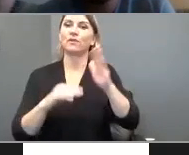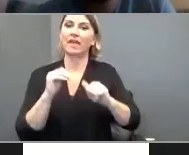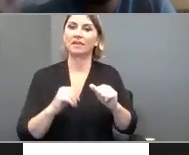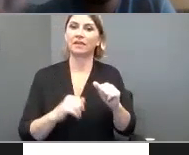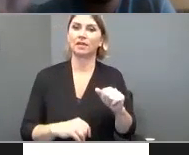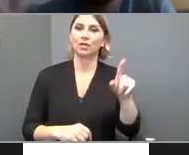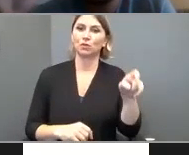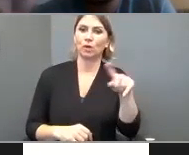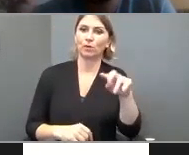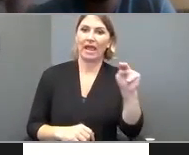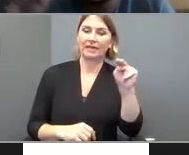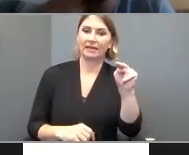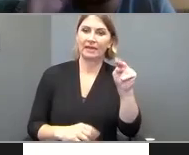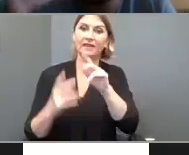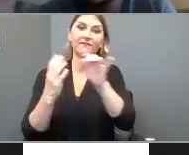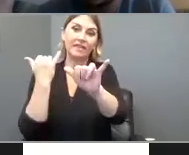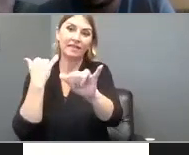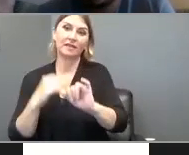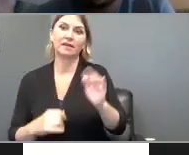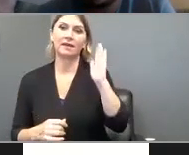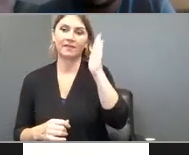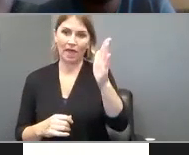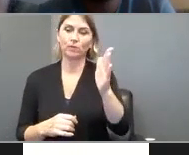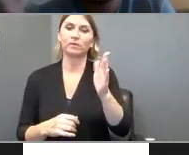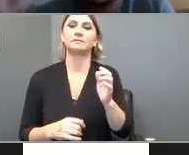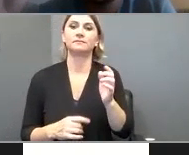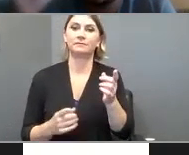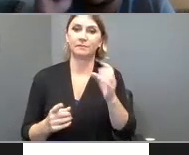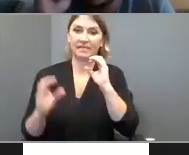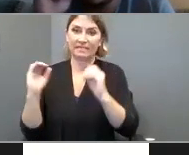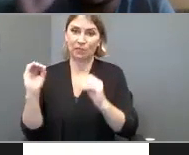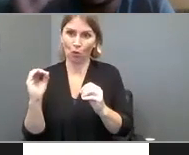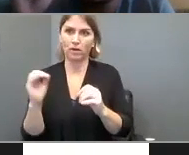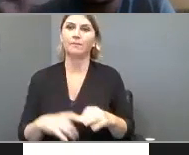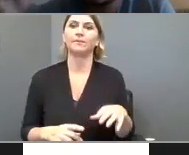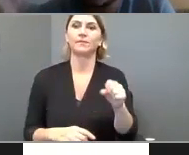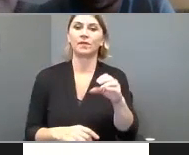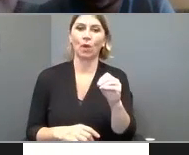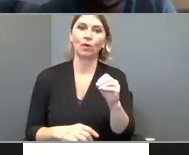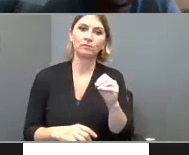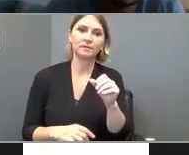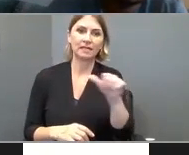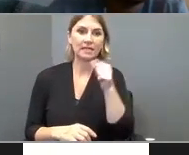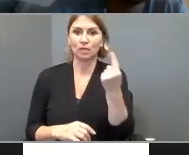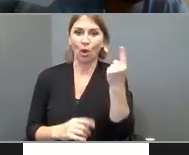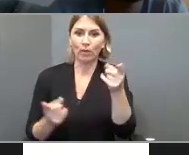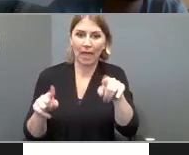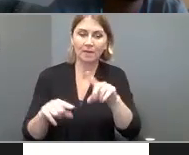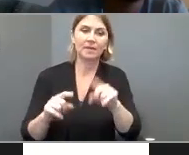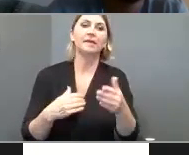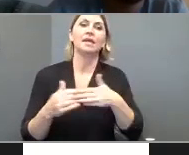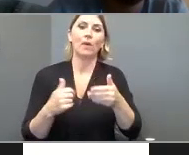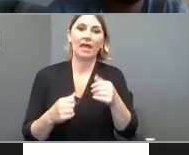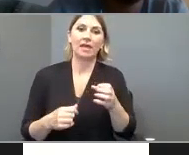in infinity, we see that it is going to tend to 0. Right? We can solve this, we can derive this, but it is going to tend to 0. So in